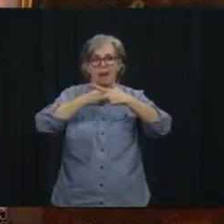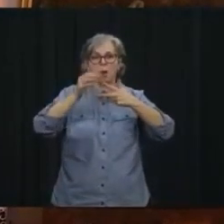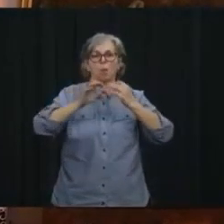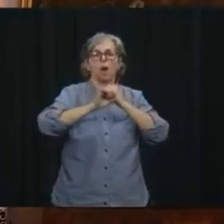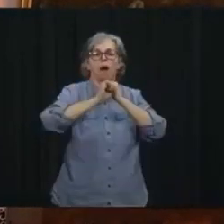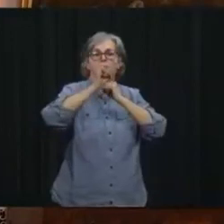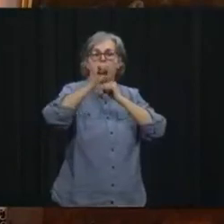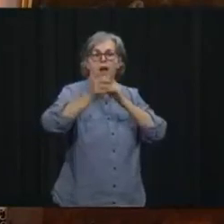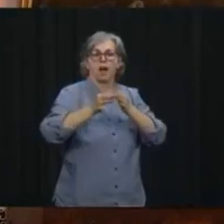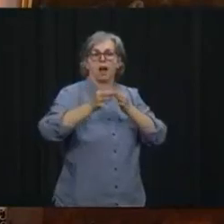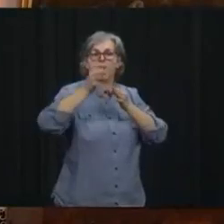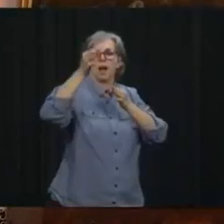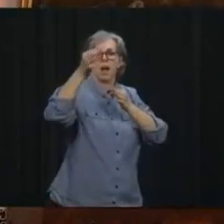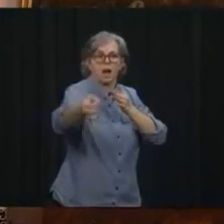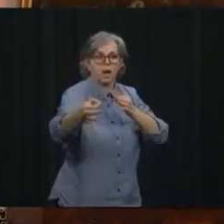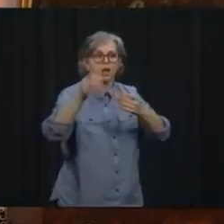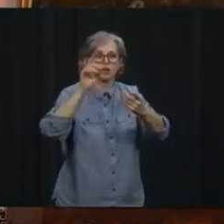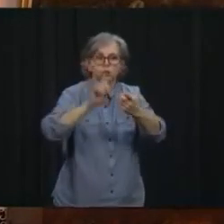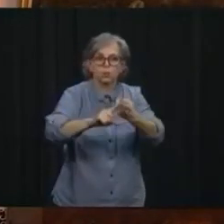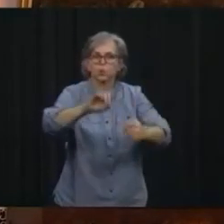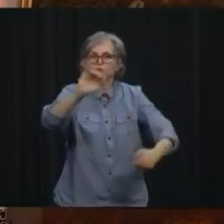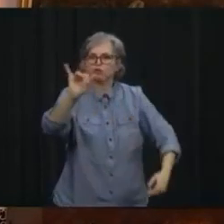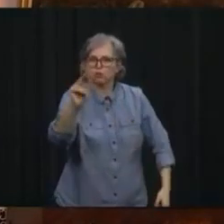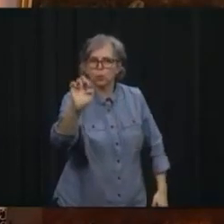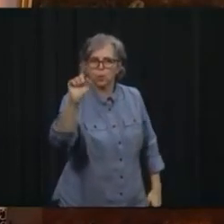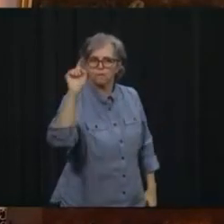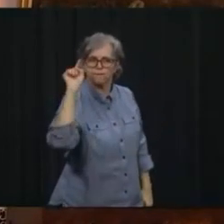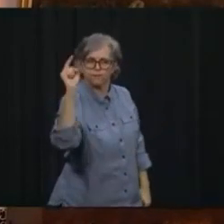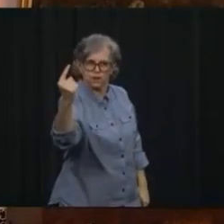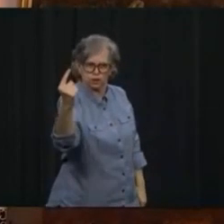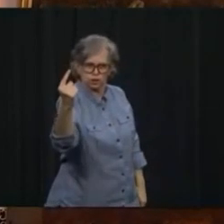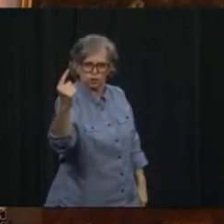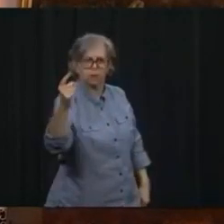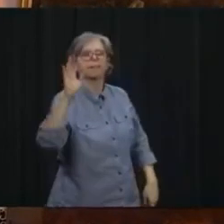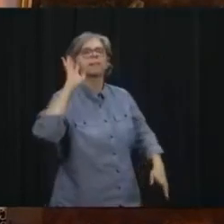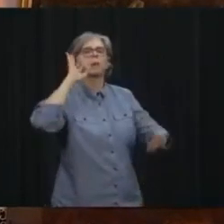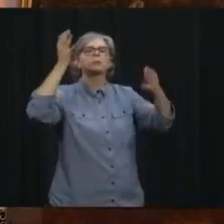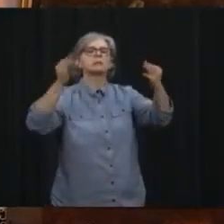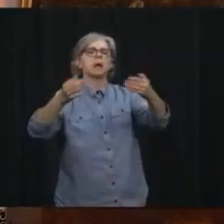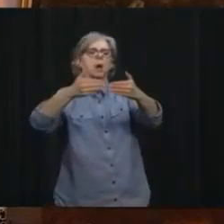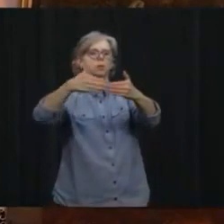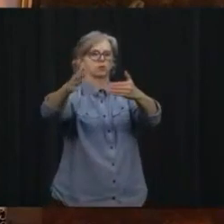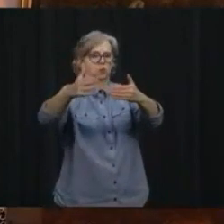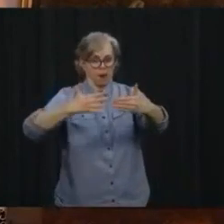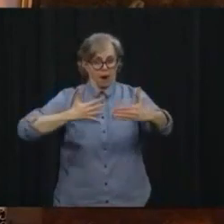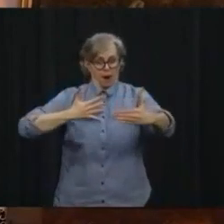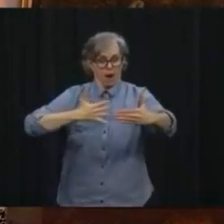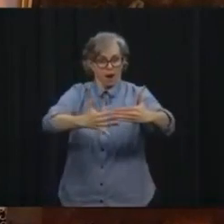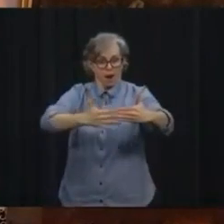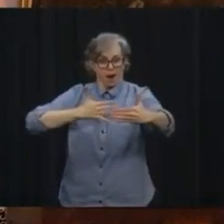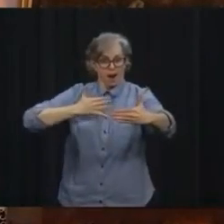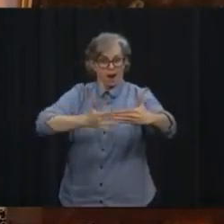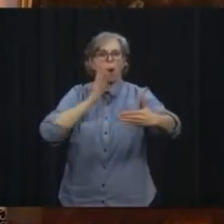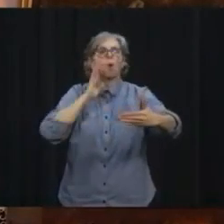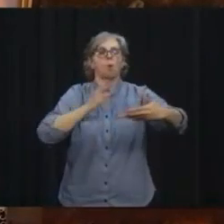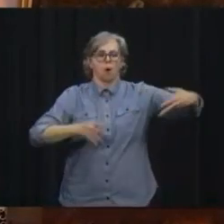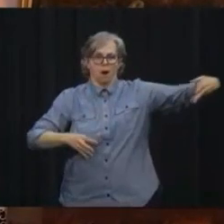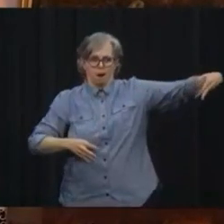the economy. We talk with the local chambers of commerce. We talk with different types of business leaders to